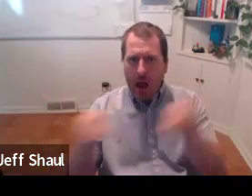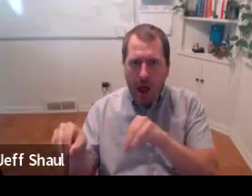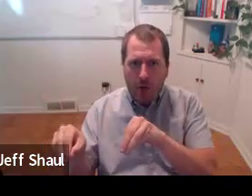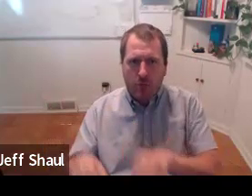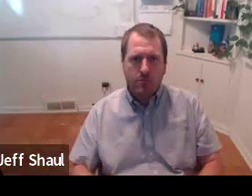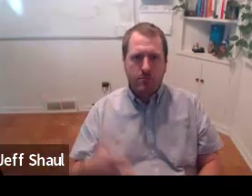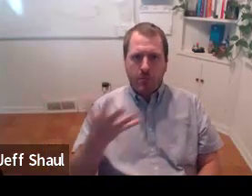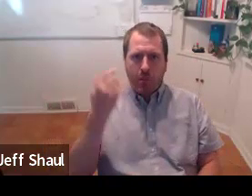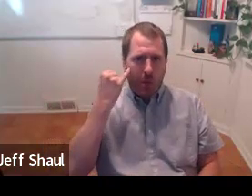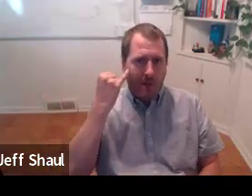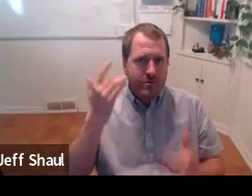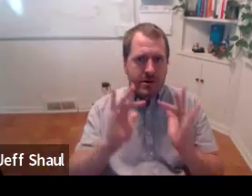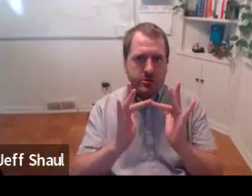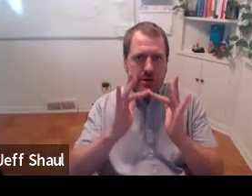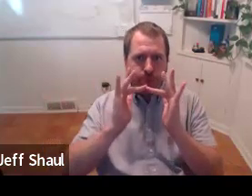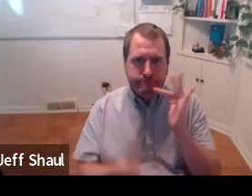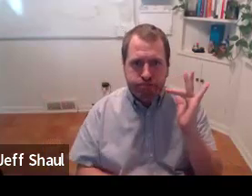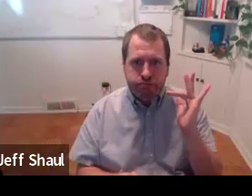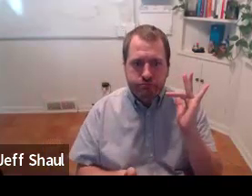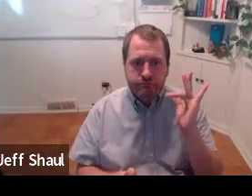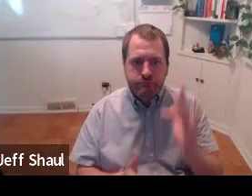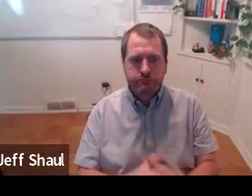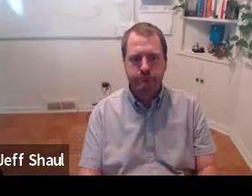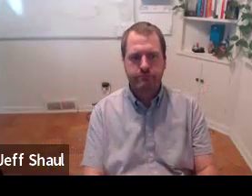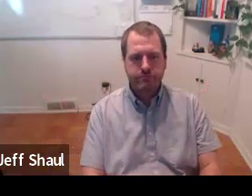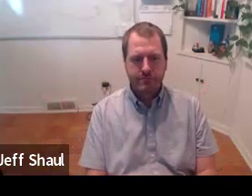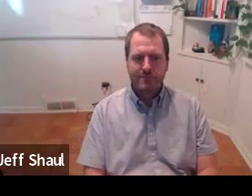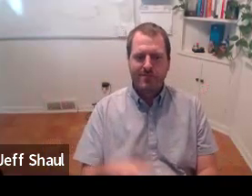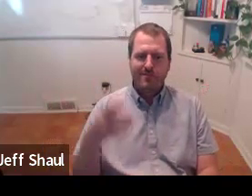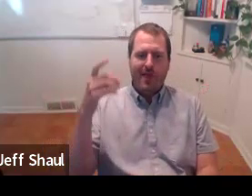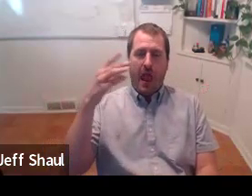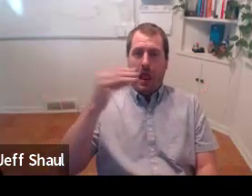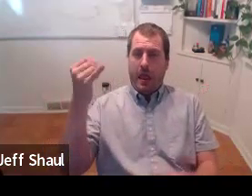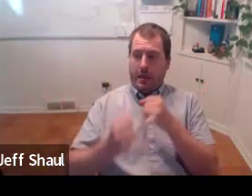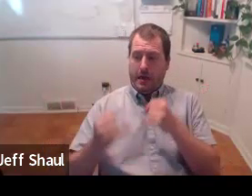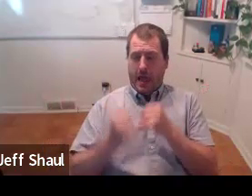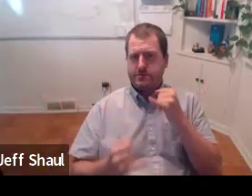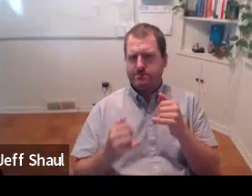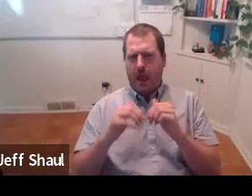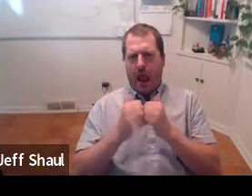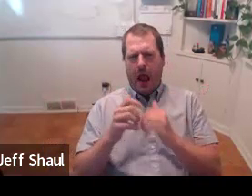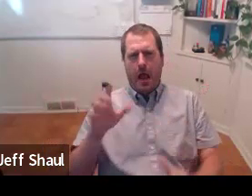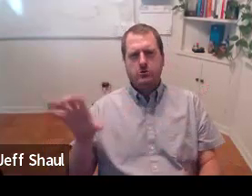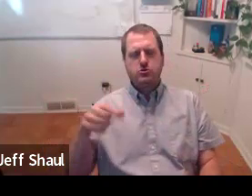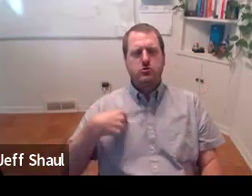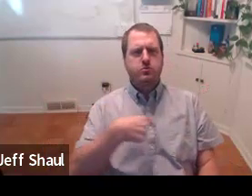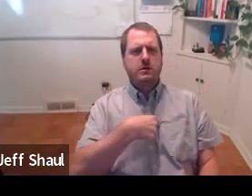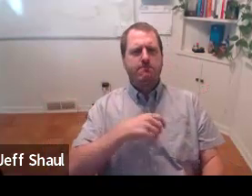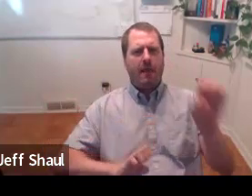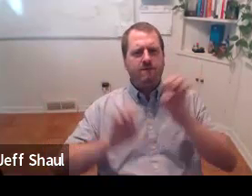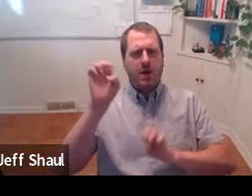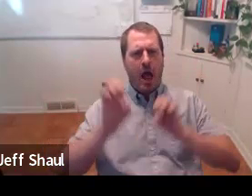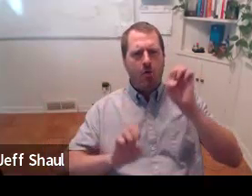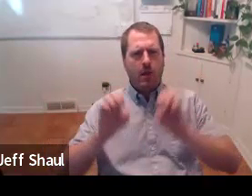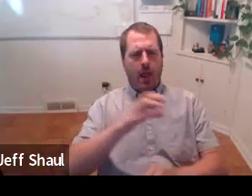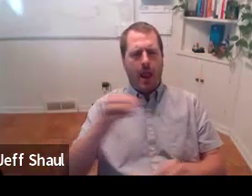you know, what if the power goes out? You know, what if the internet drops? And lastly,